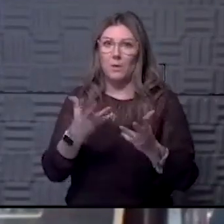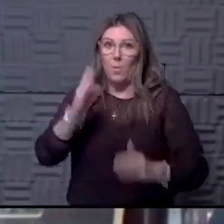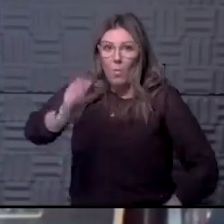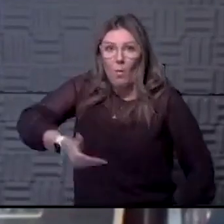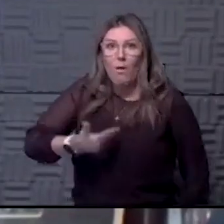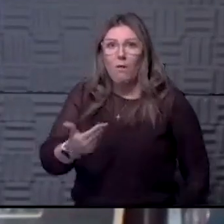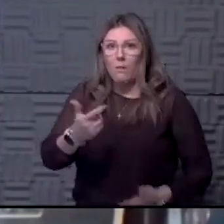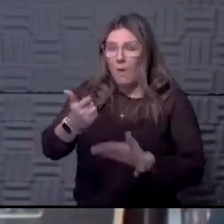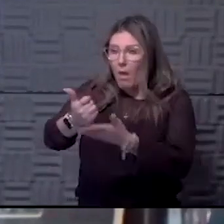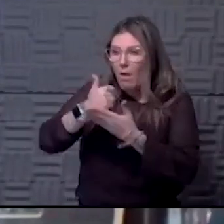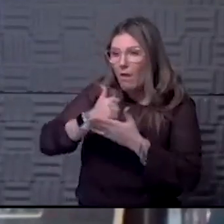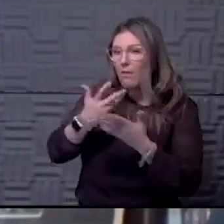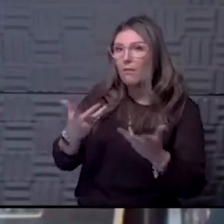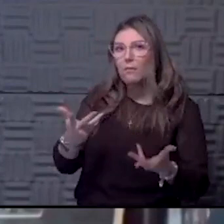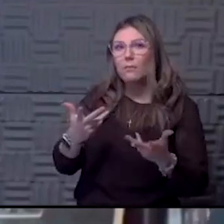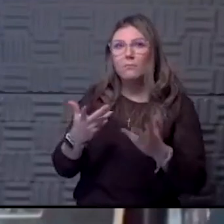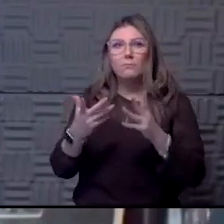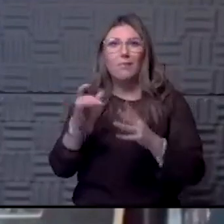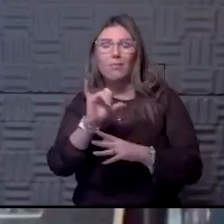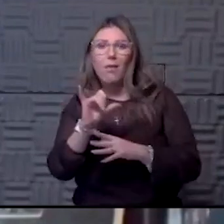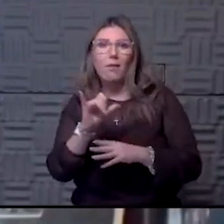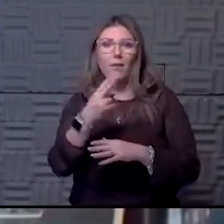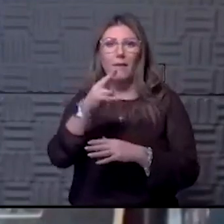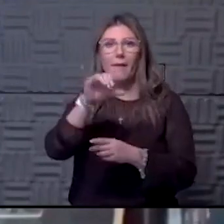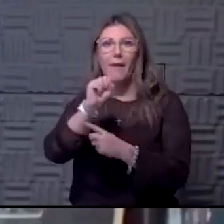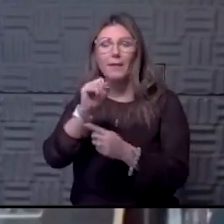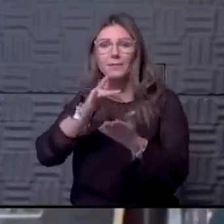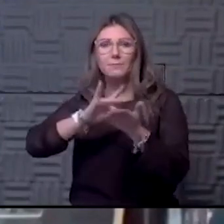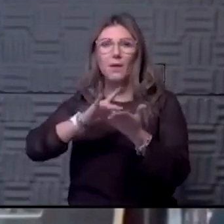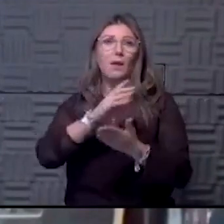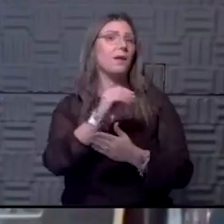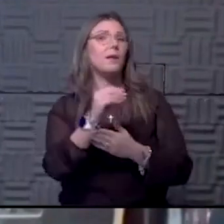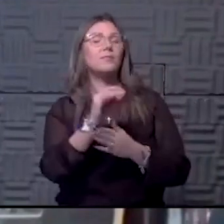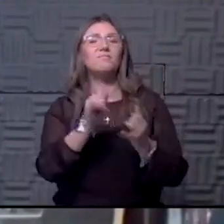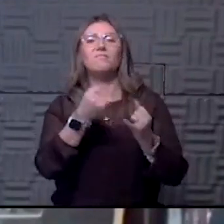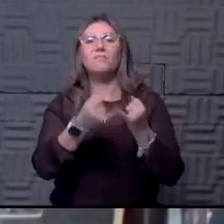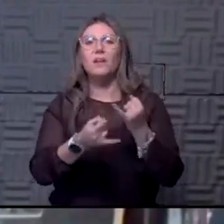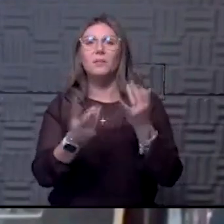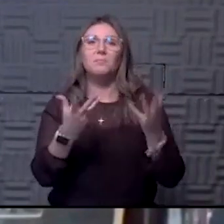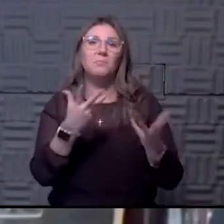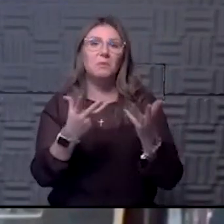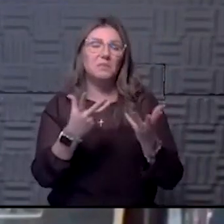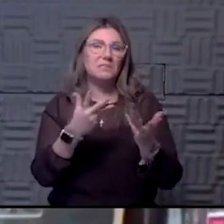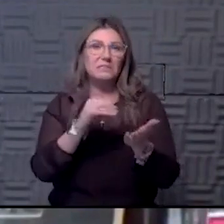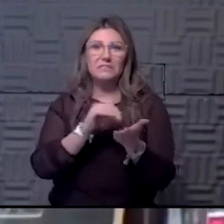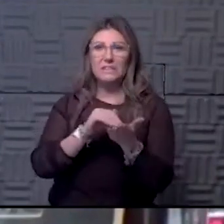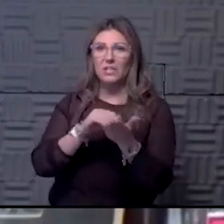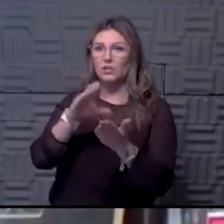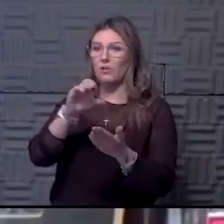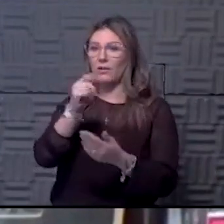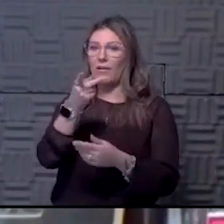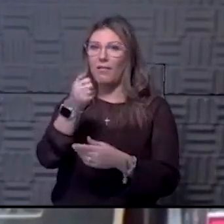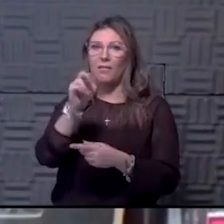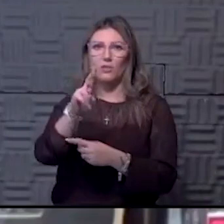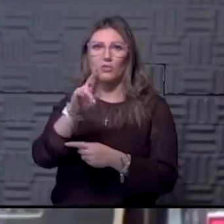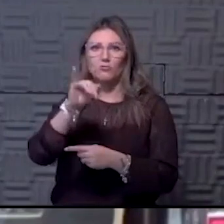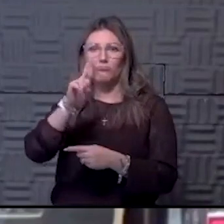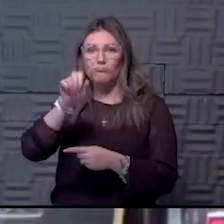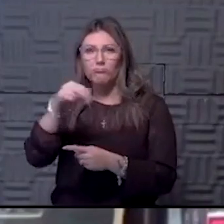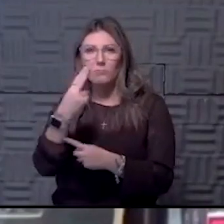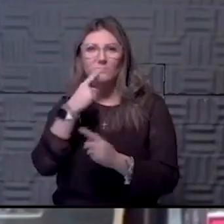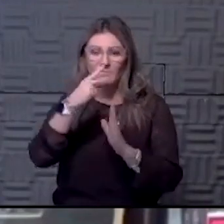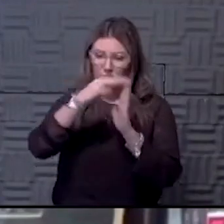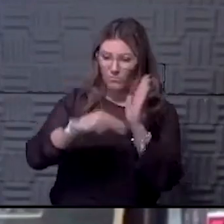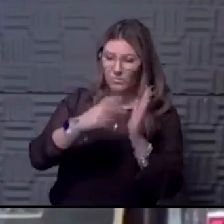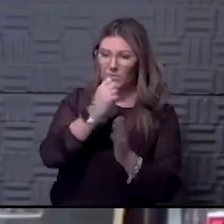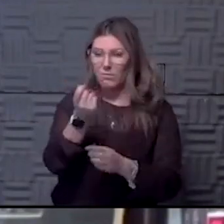the circumstance of HaysMed. And then finally, maybe to Dr. Kalender-Rich, I read and understand, had conversations